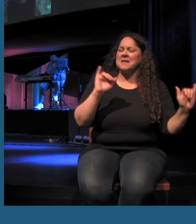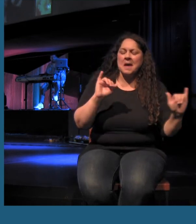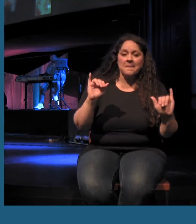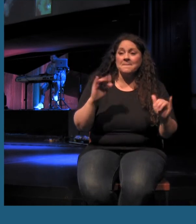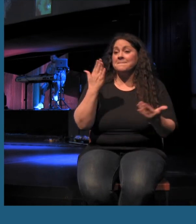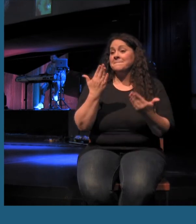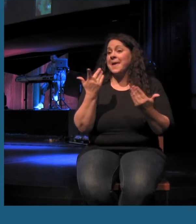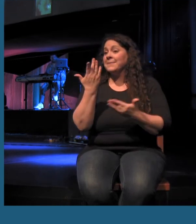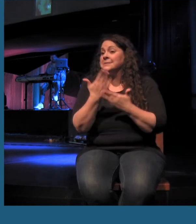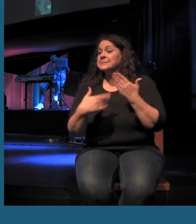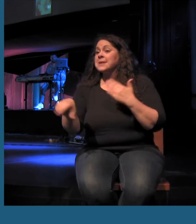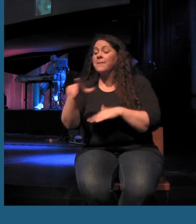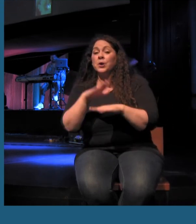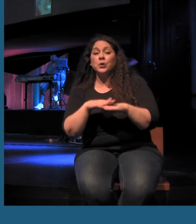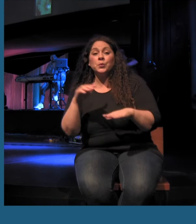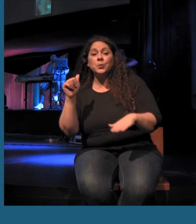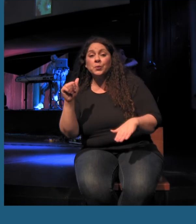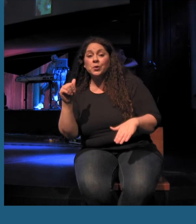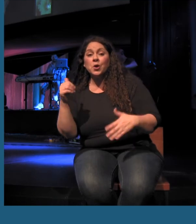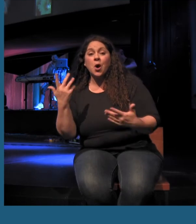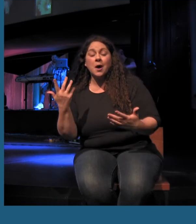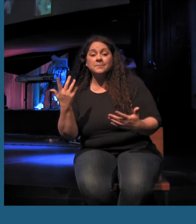Some of you are called to be moms.